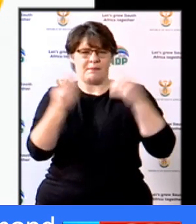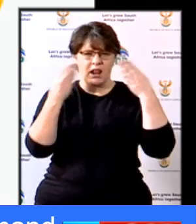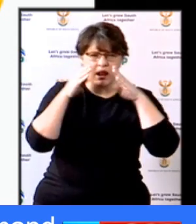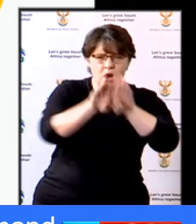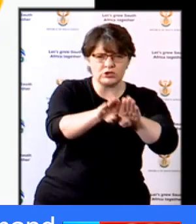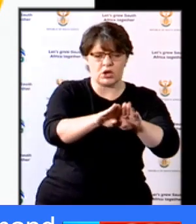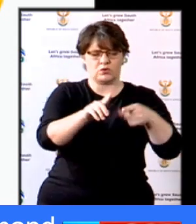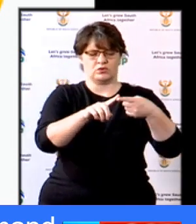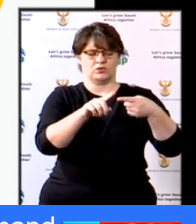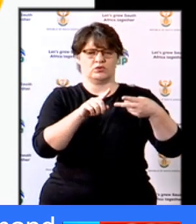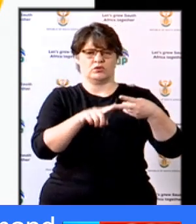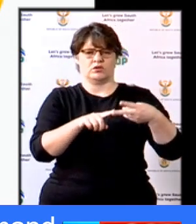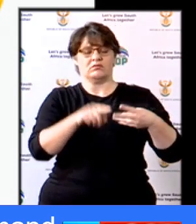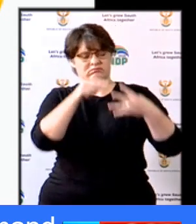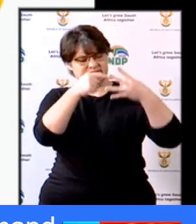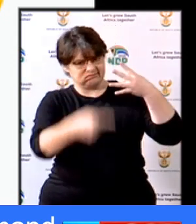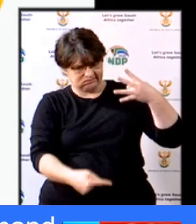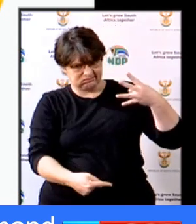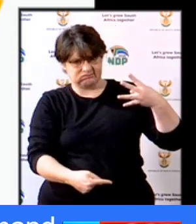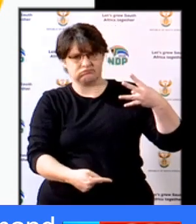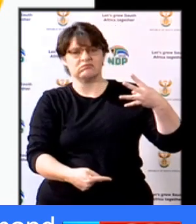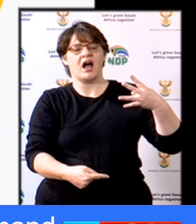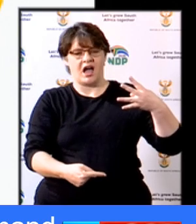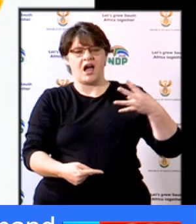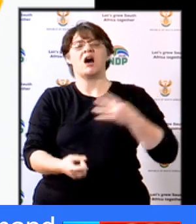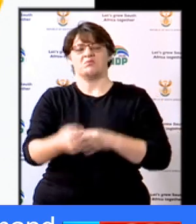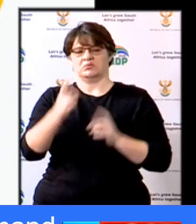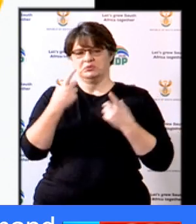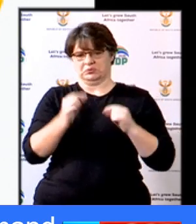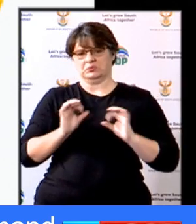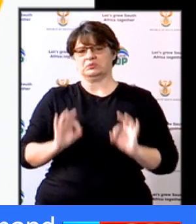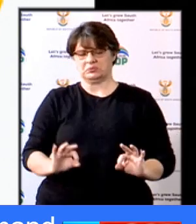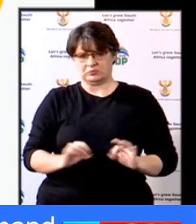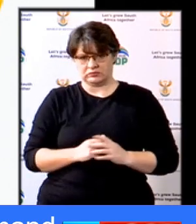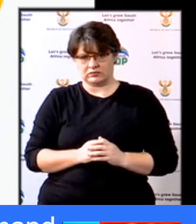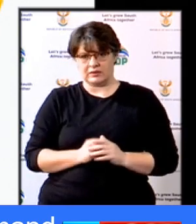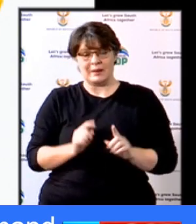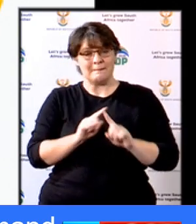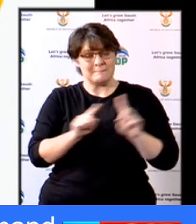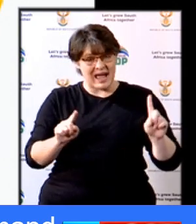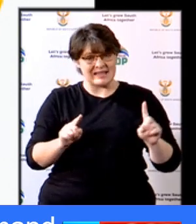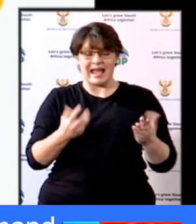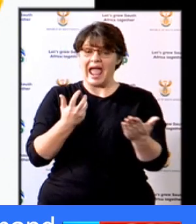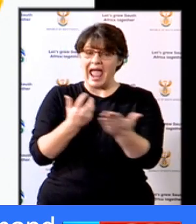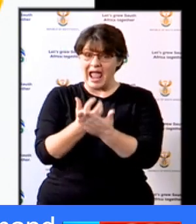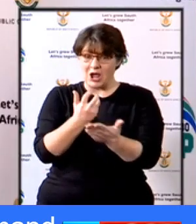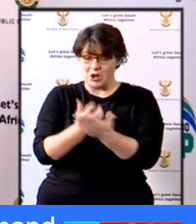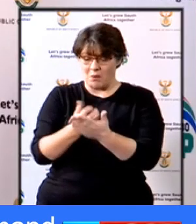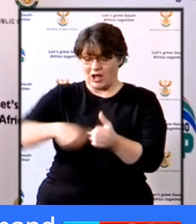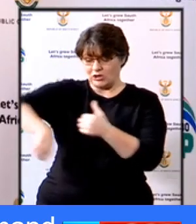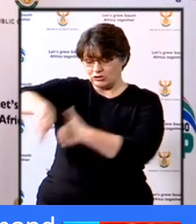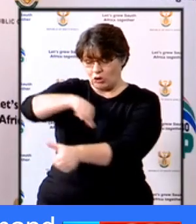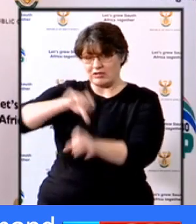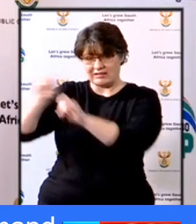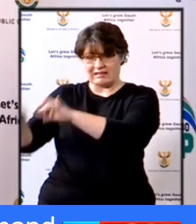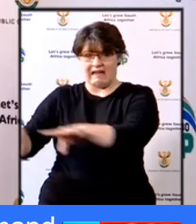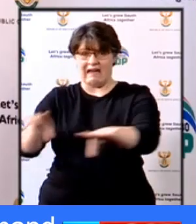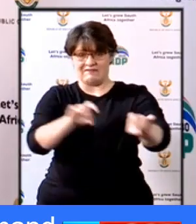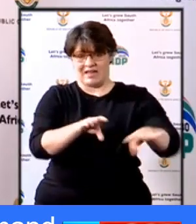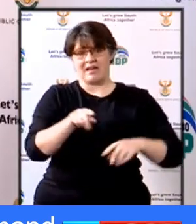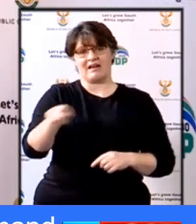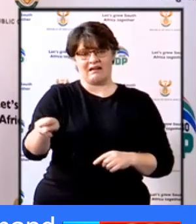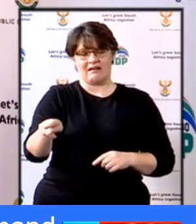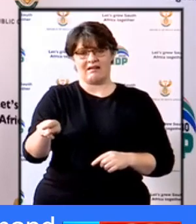lockdown. However, given our socio-economic conditions, we've had to